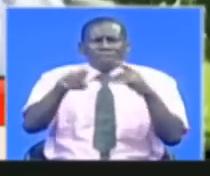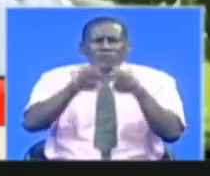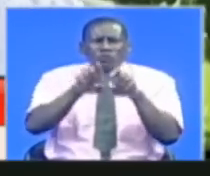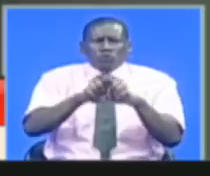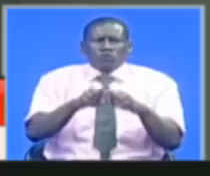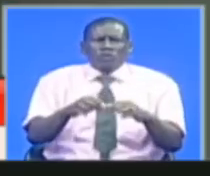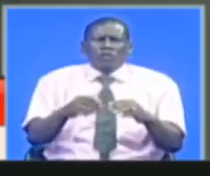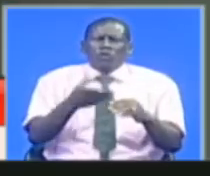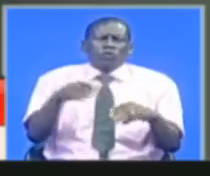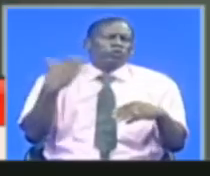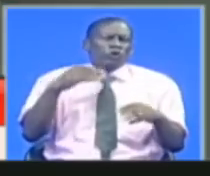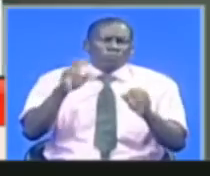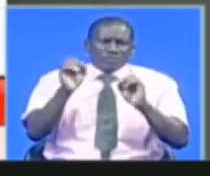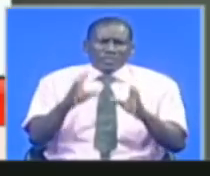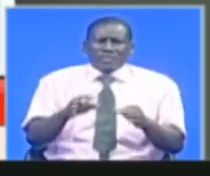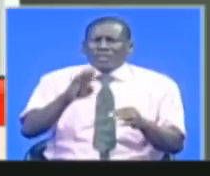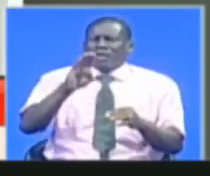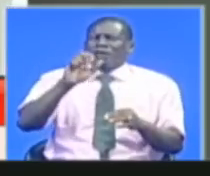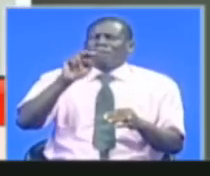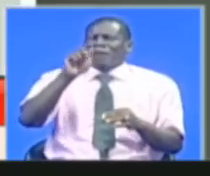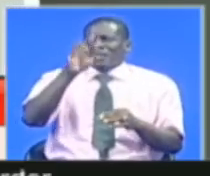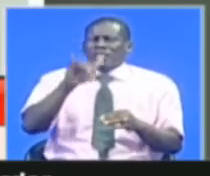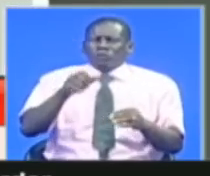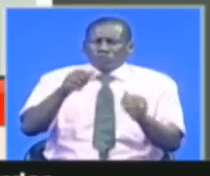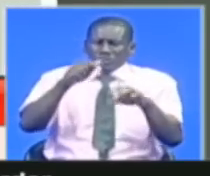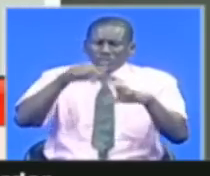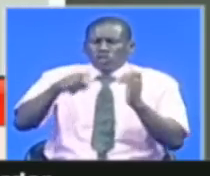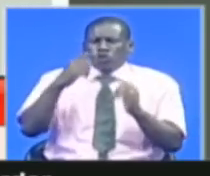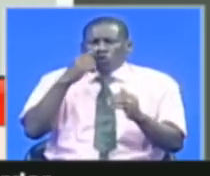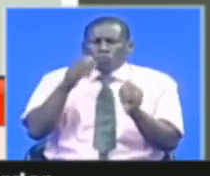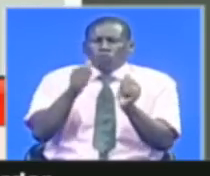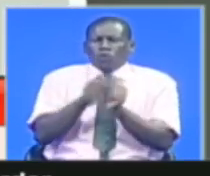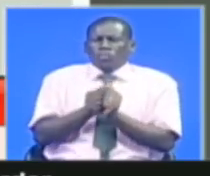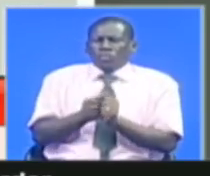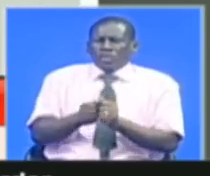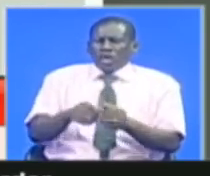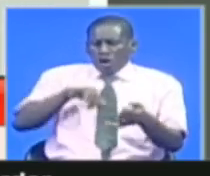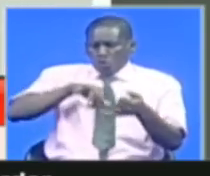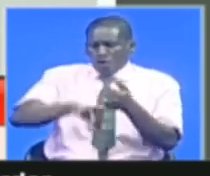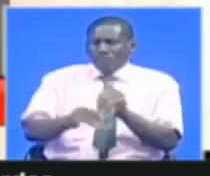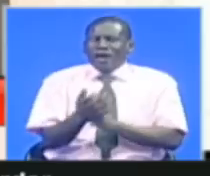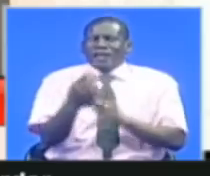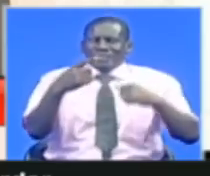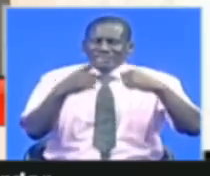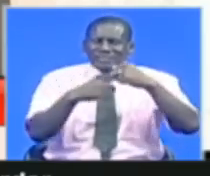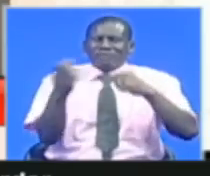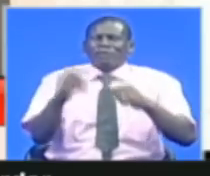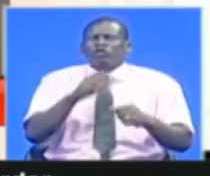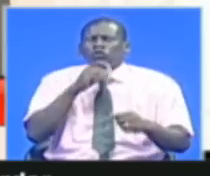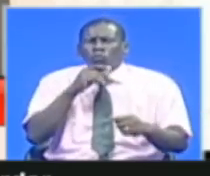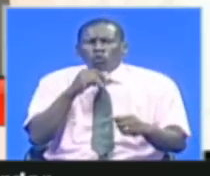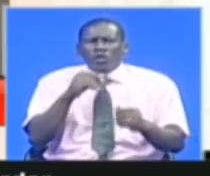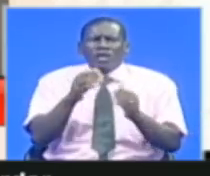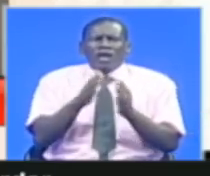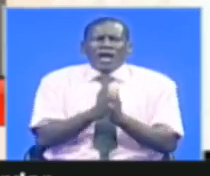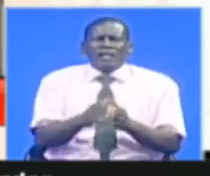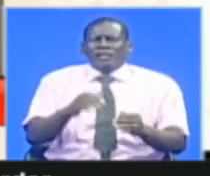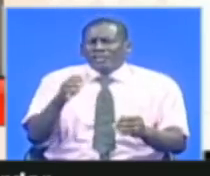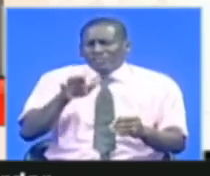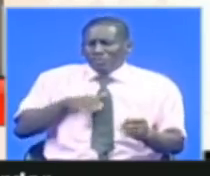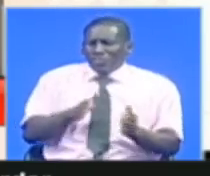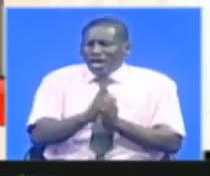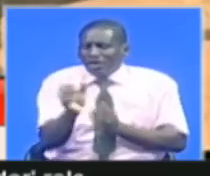they were thieves. Bunty was at home with his wife, his six-month-old boy, his mother and grandmother when the raid